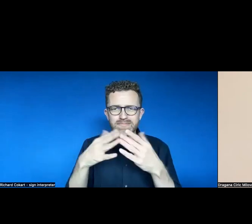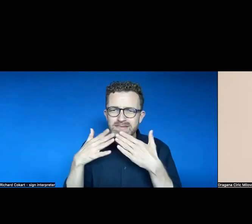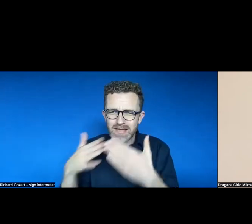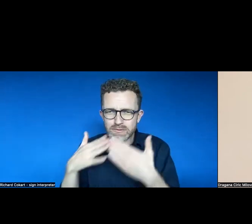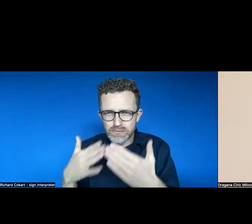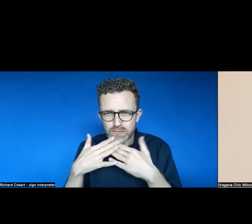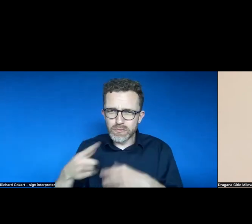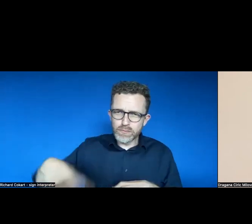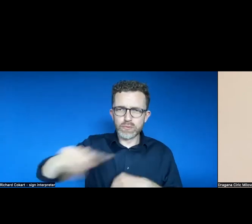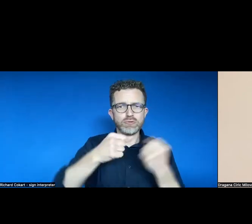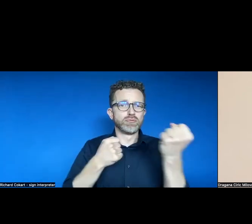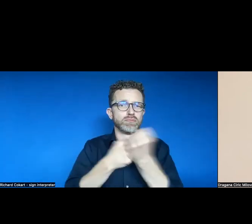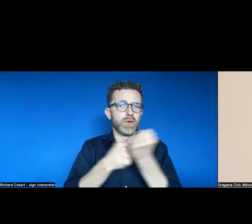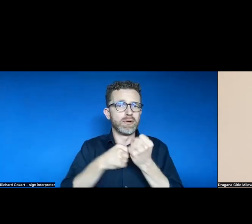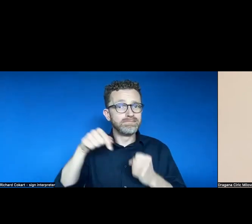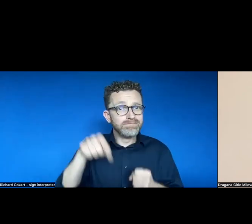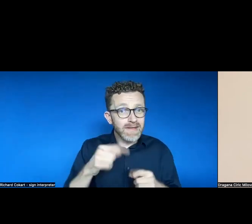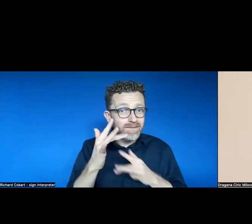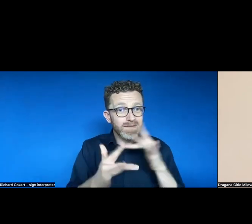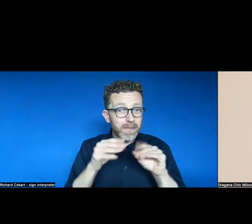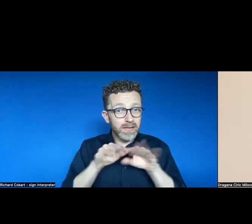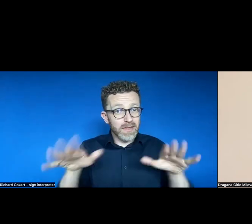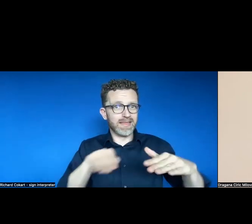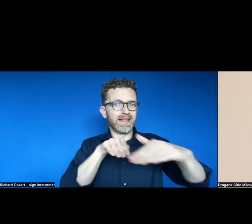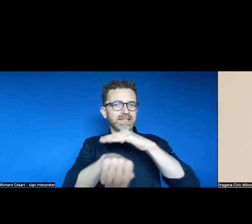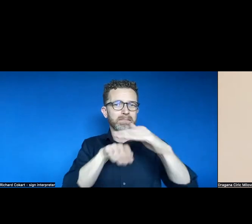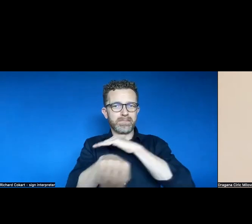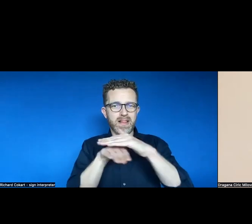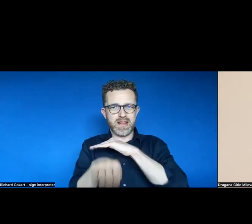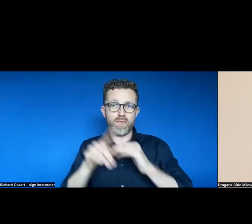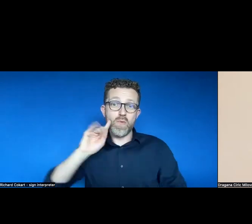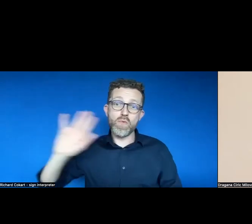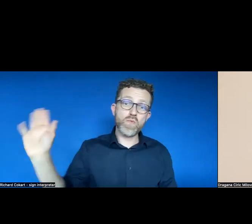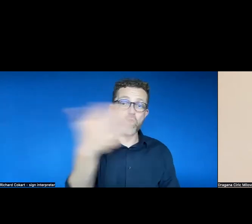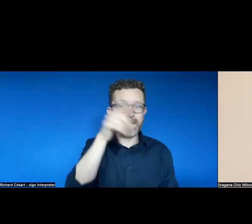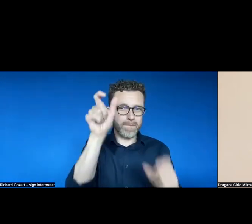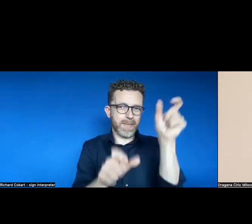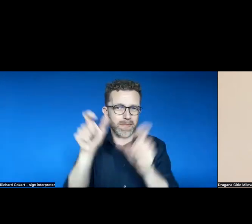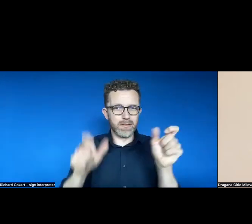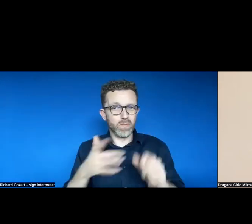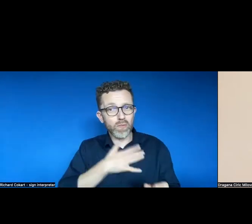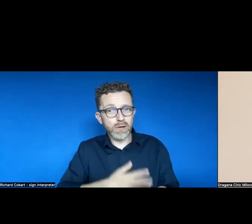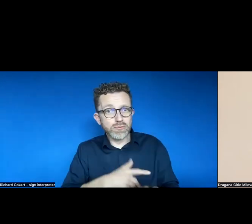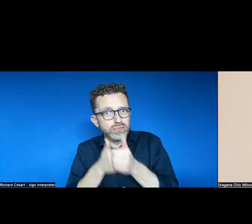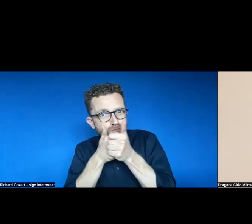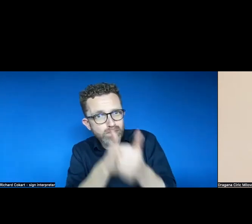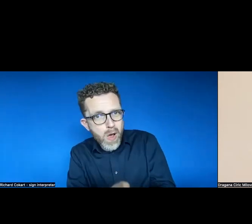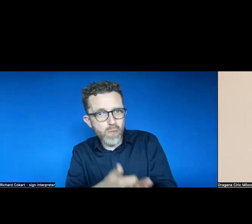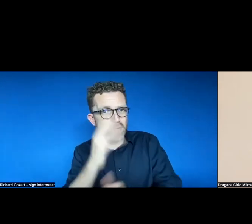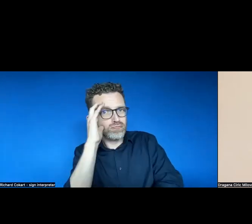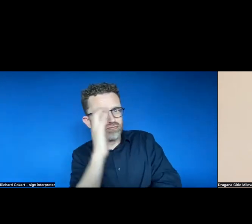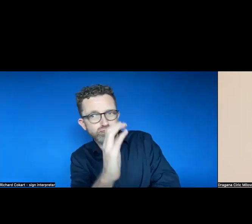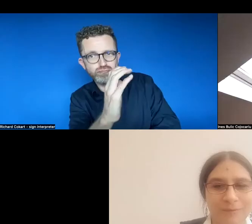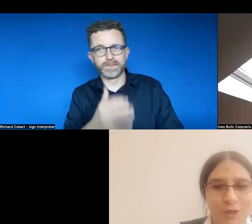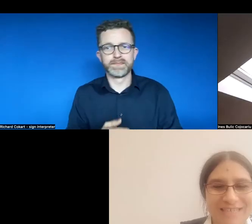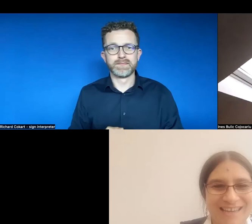all persons wishing to follow and participate in this discussion.